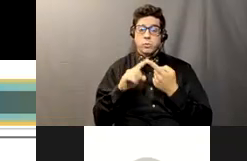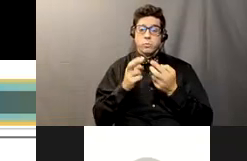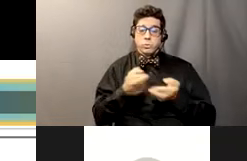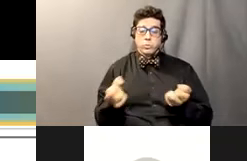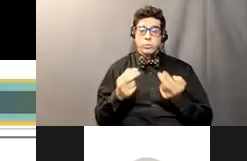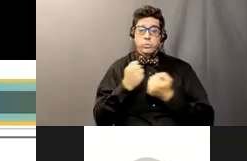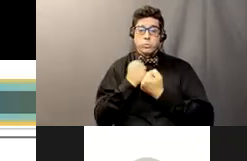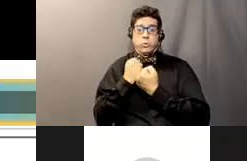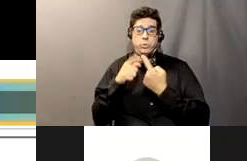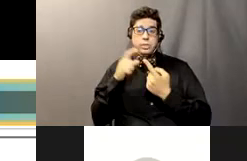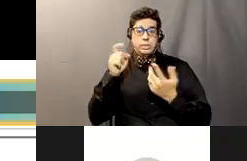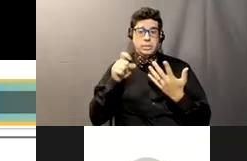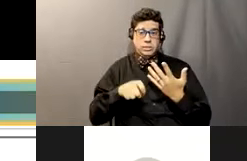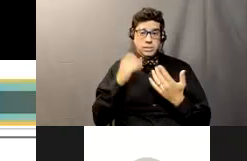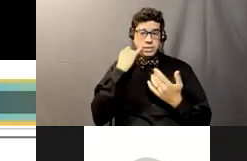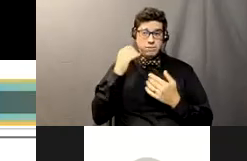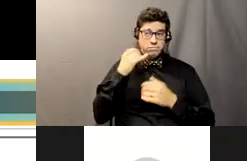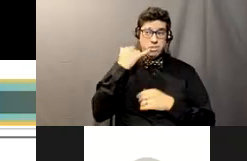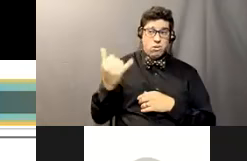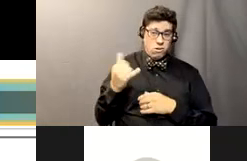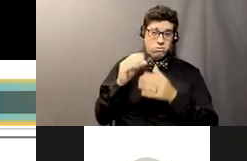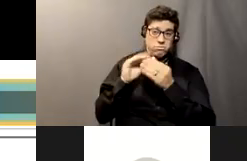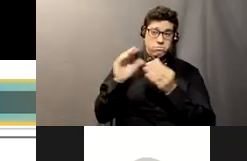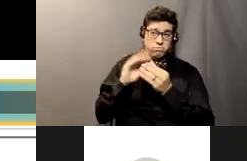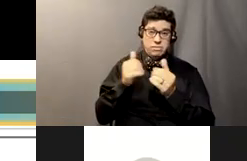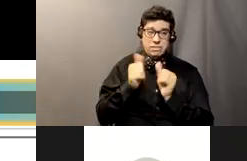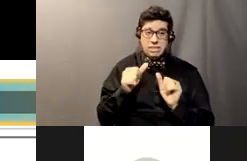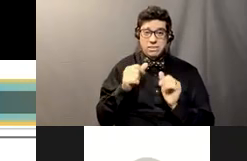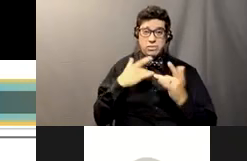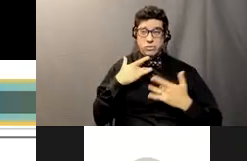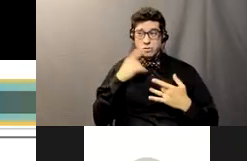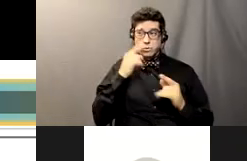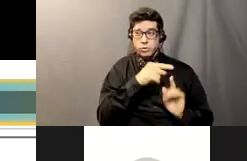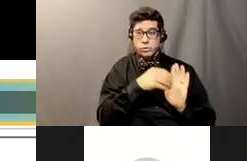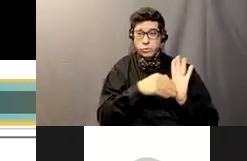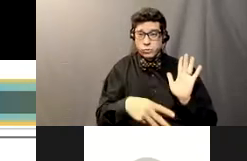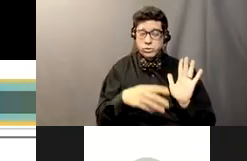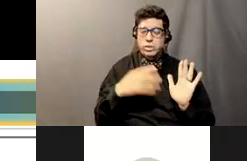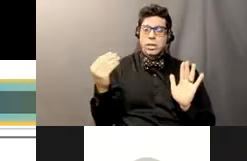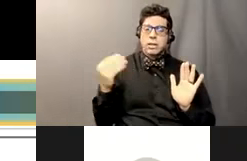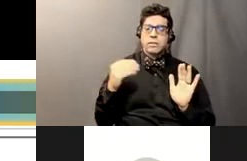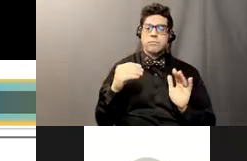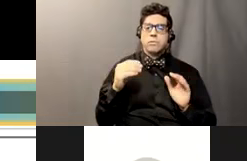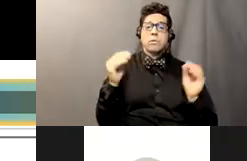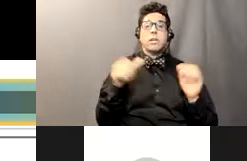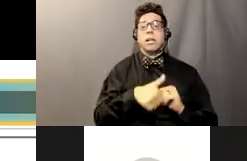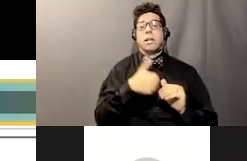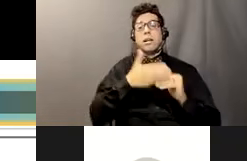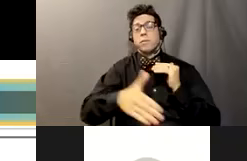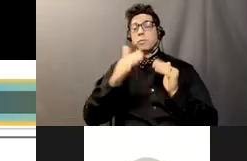needed when they call in and disclose any concerns for their student. And a variety of extracurricular activities, including sports and clubs,